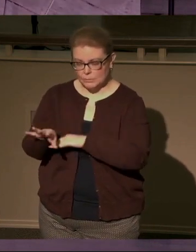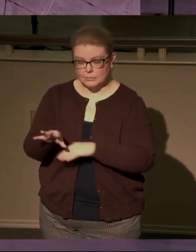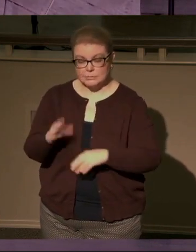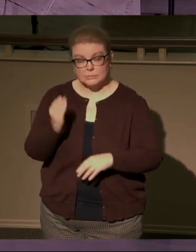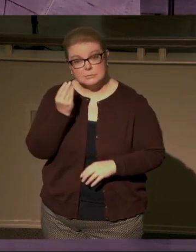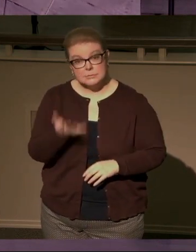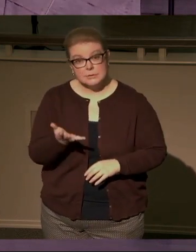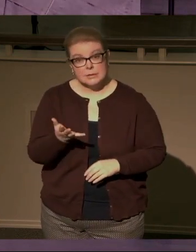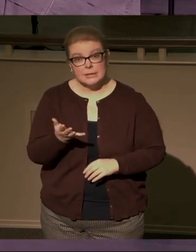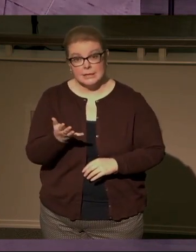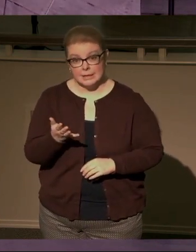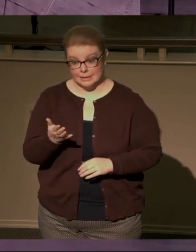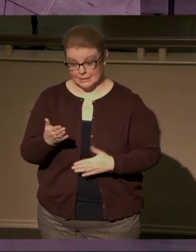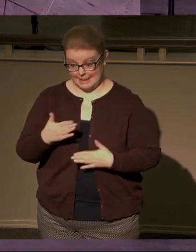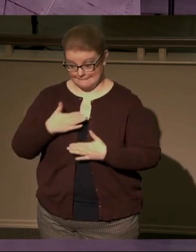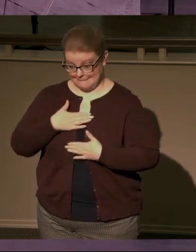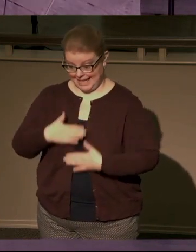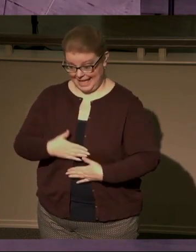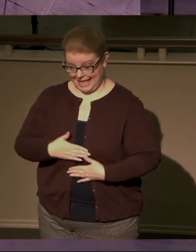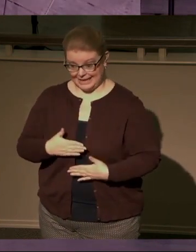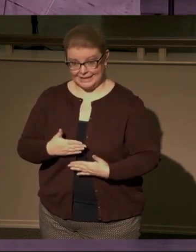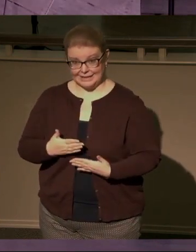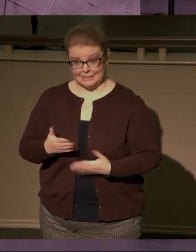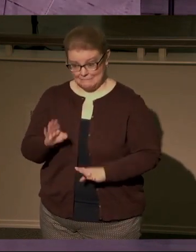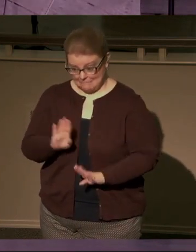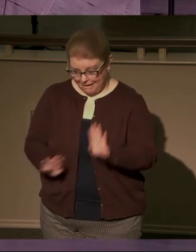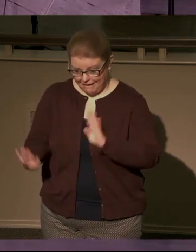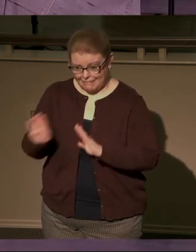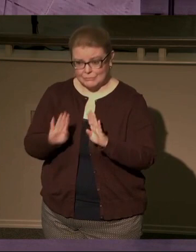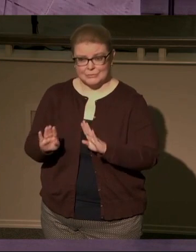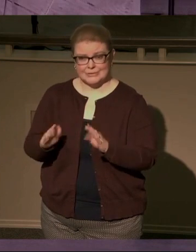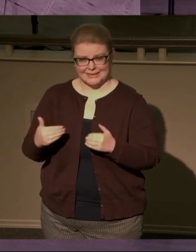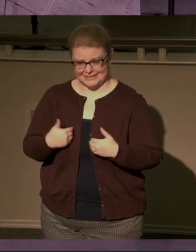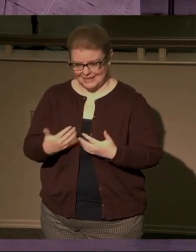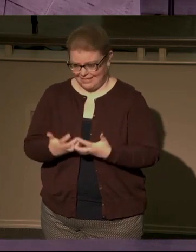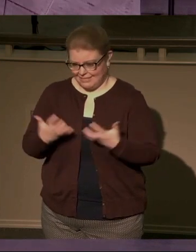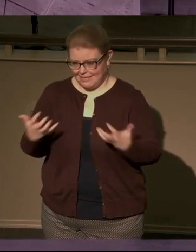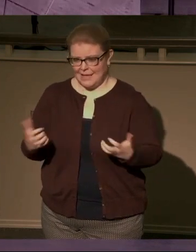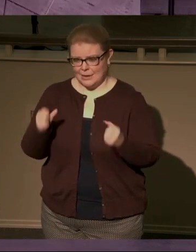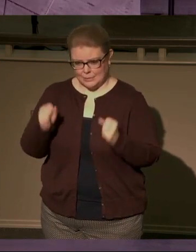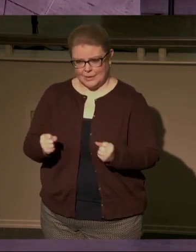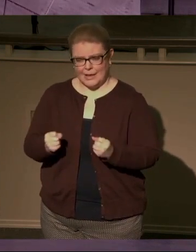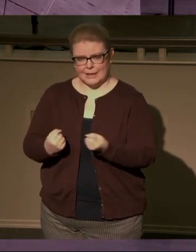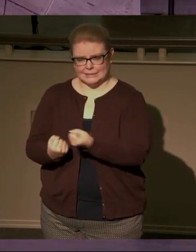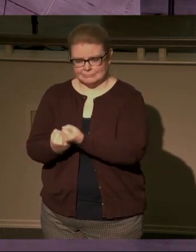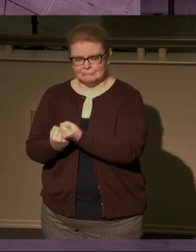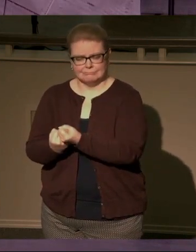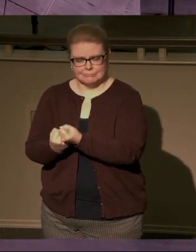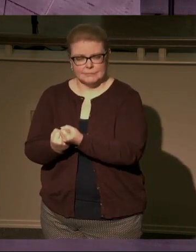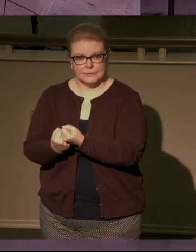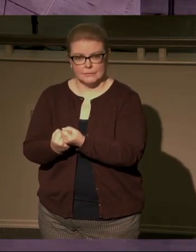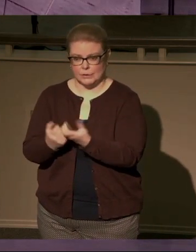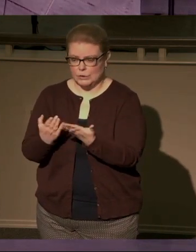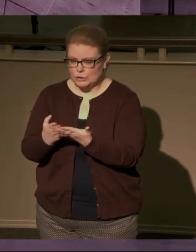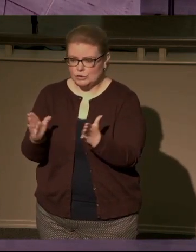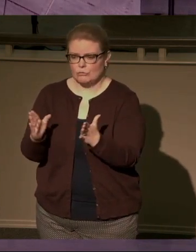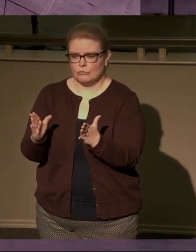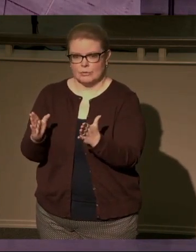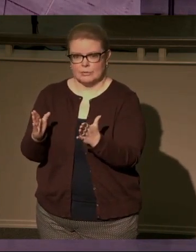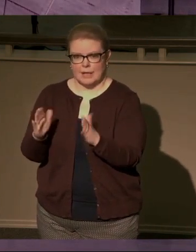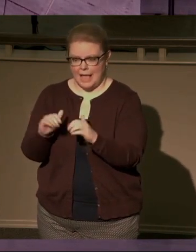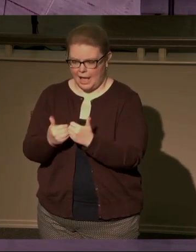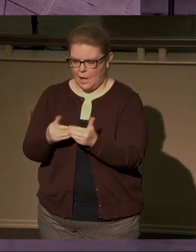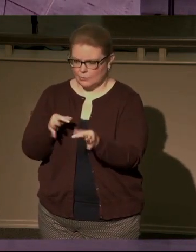you, anatomy speaks volumes of some of the general structuring that you use to